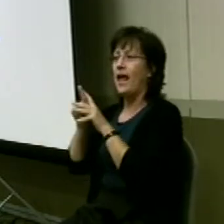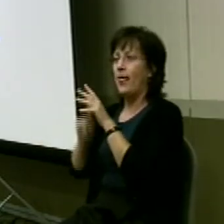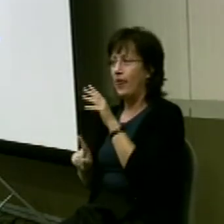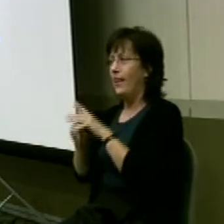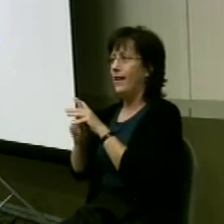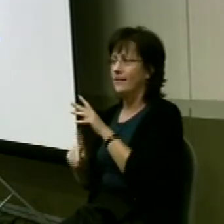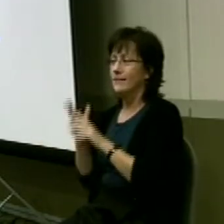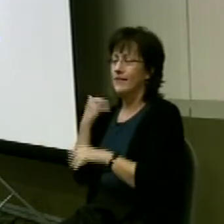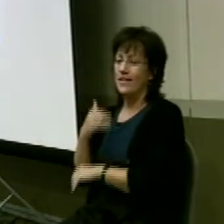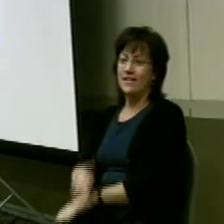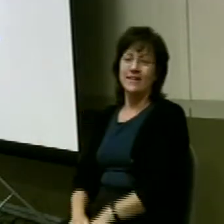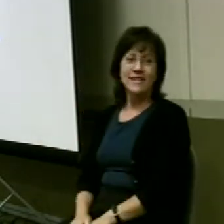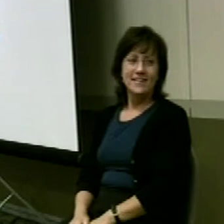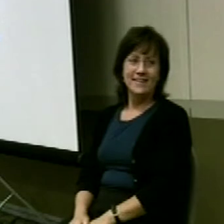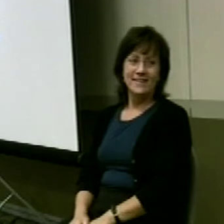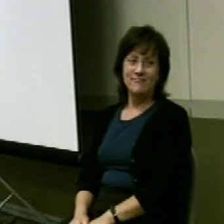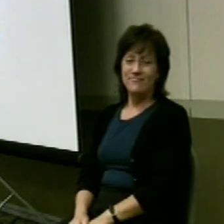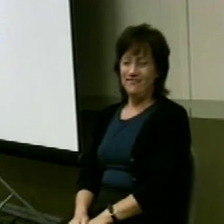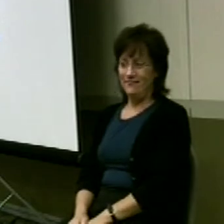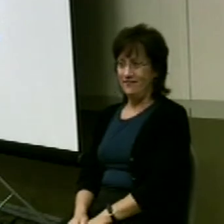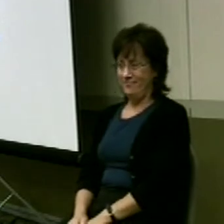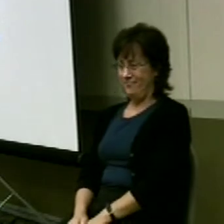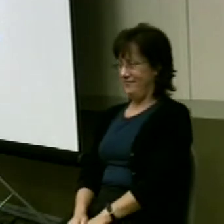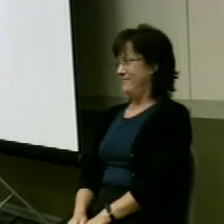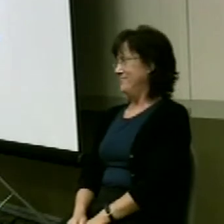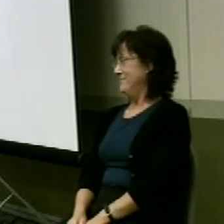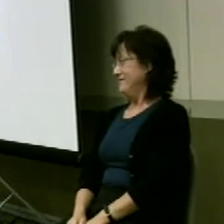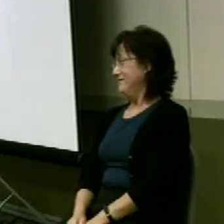work before. What's me now?